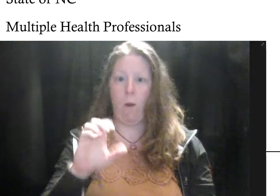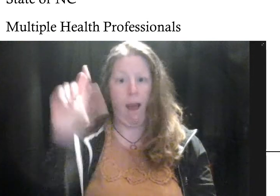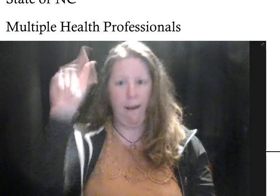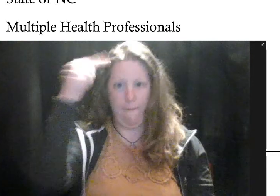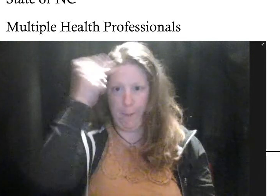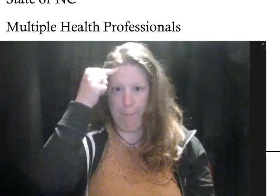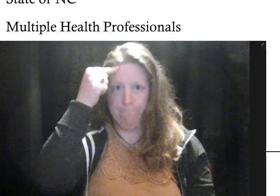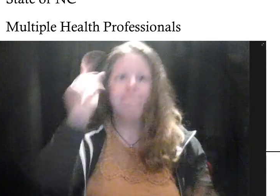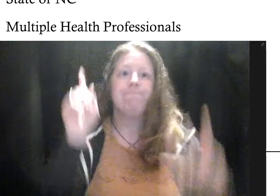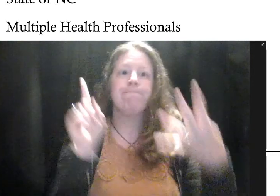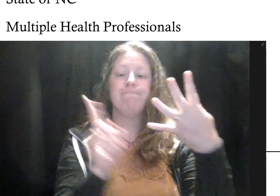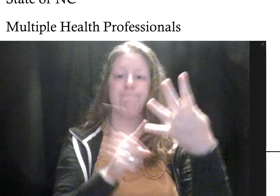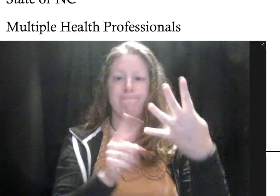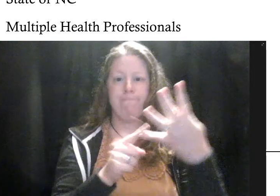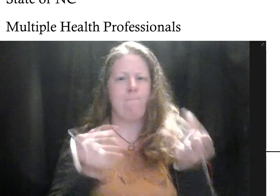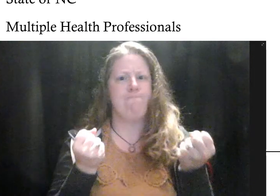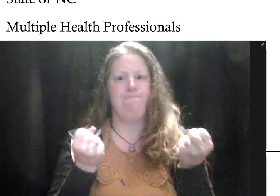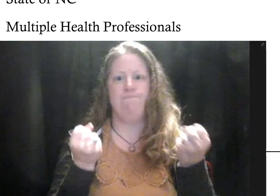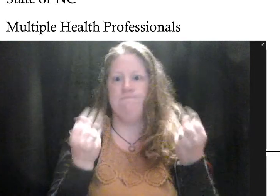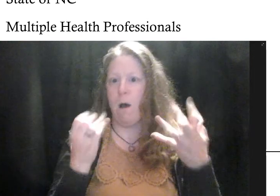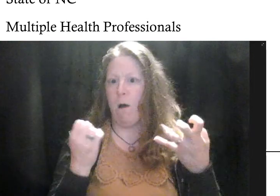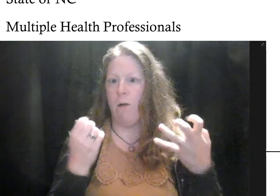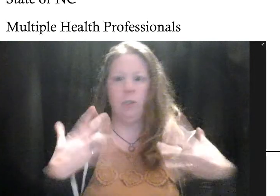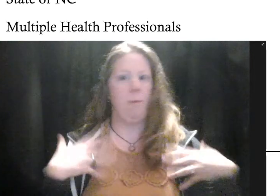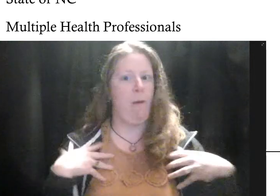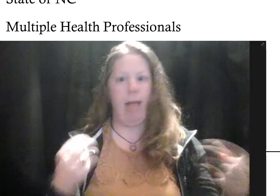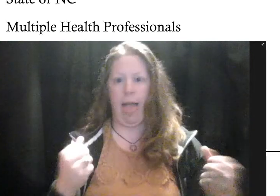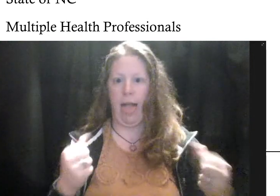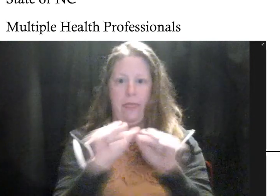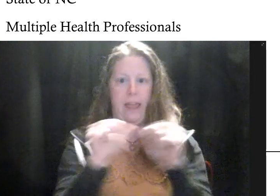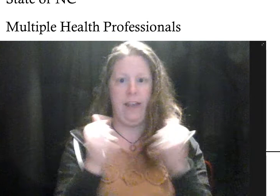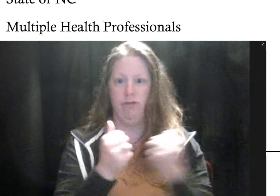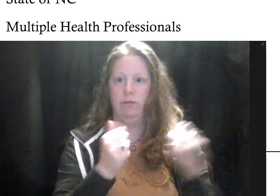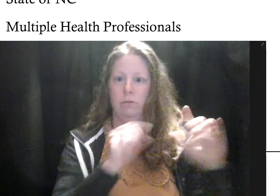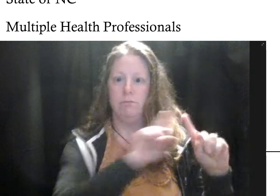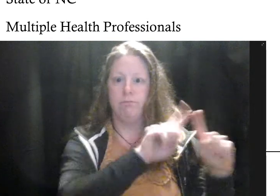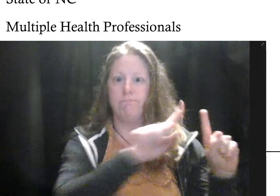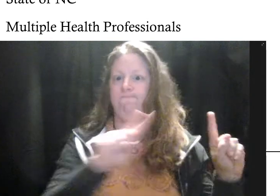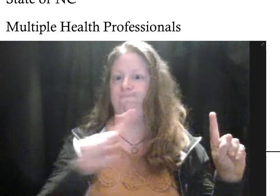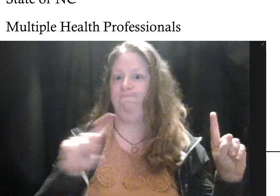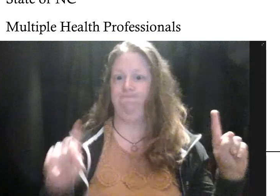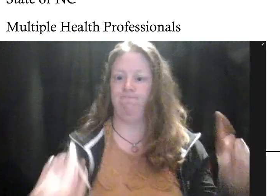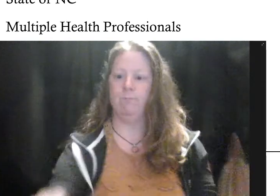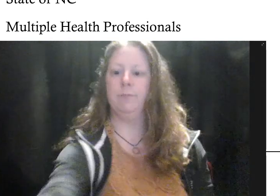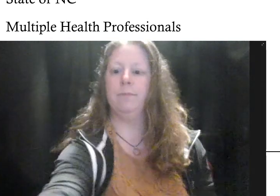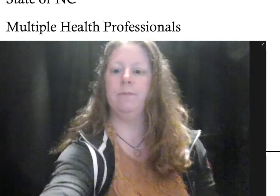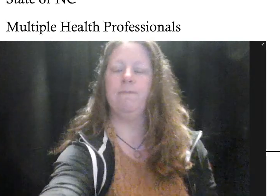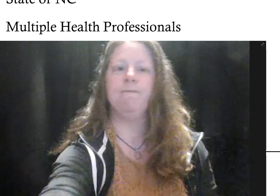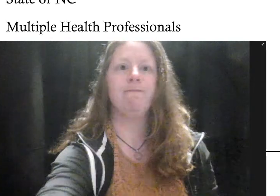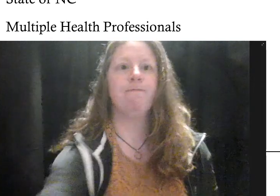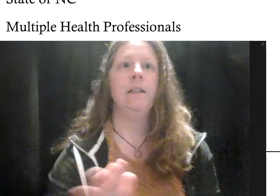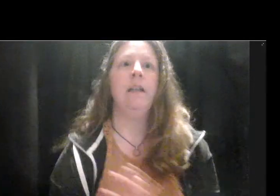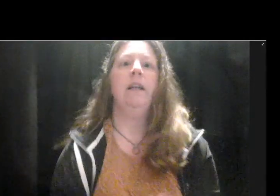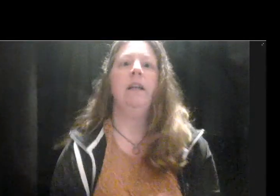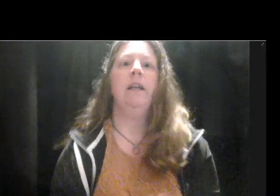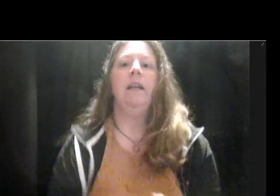We planned with the state of North Carolina government and many, many different health professionals.